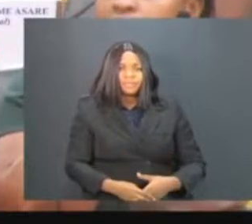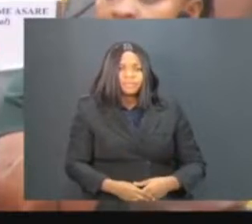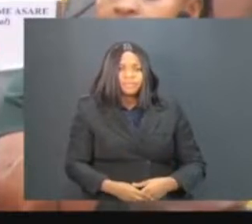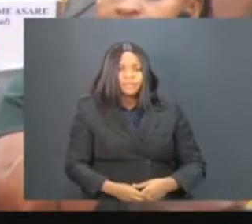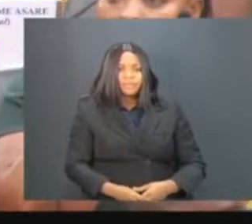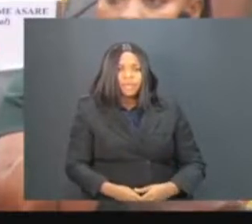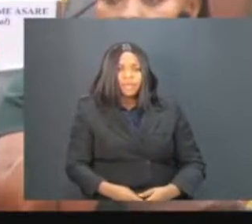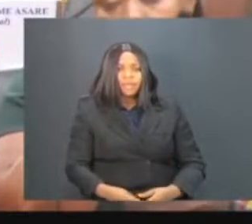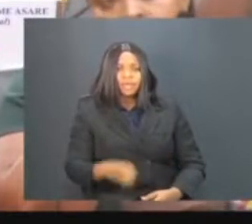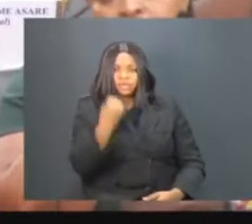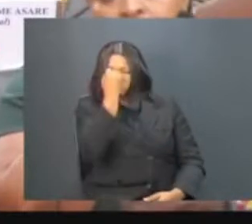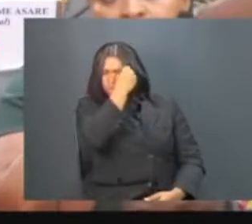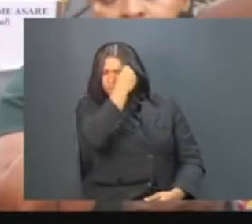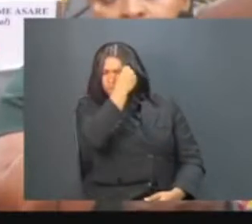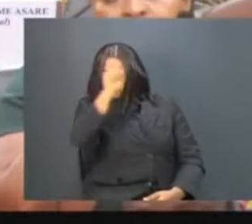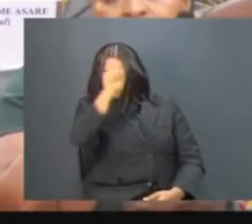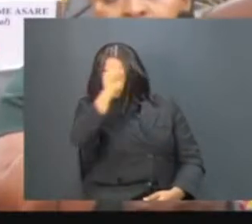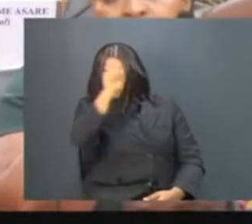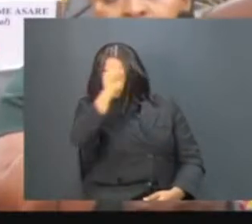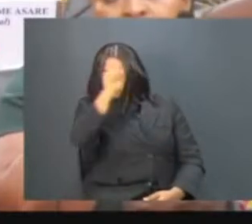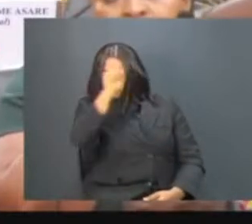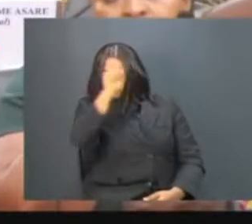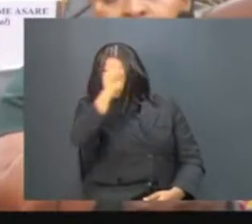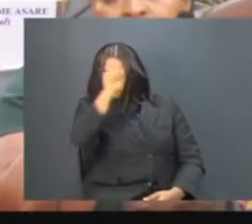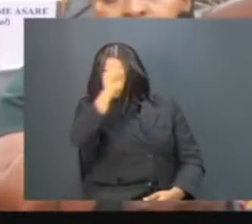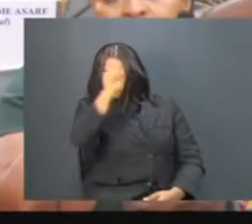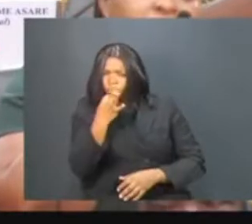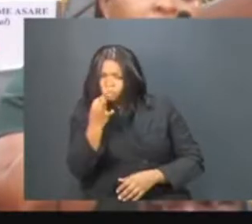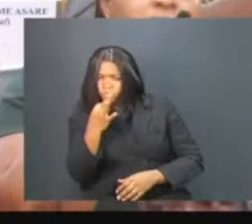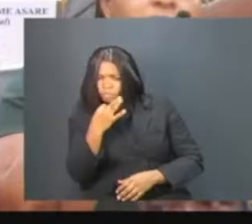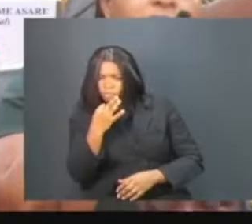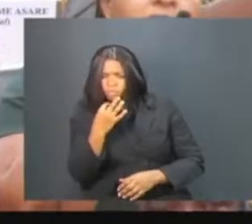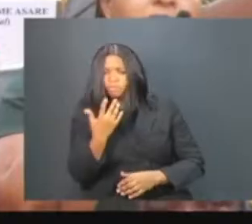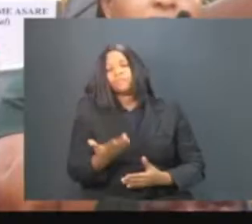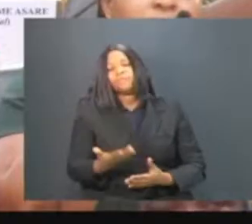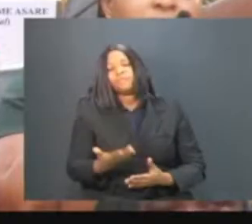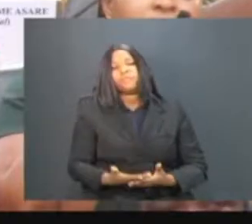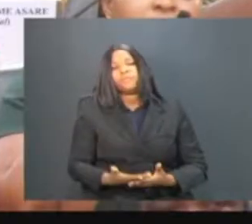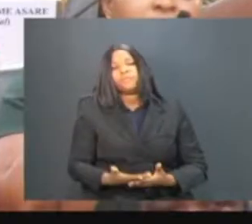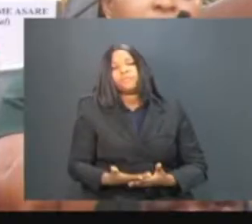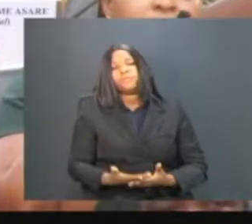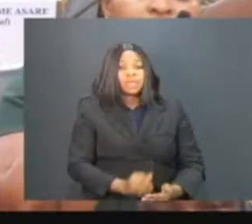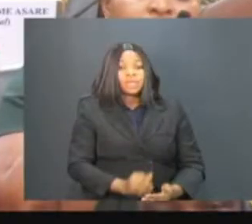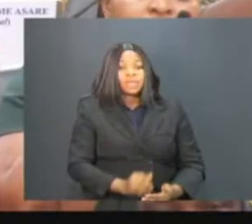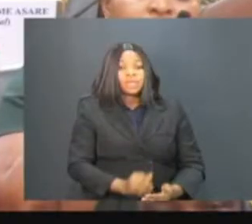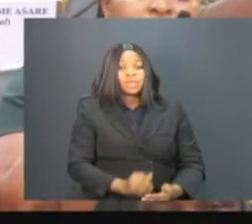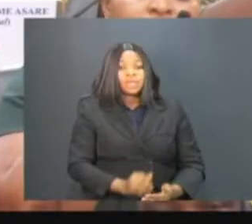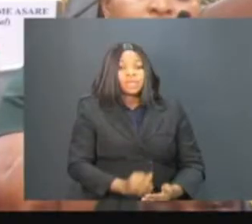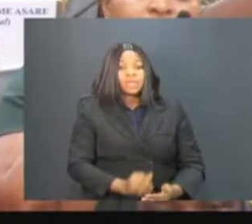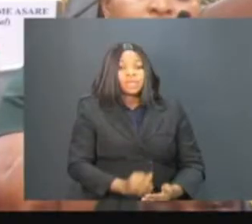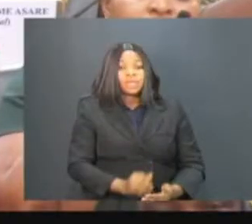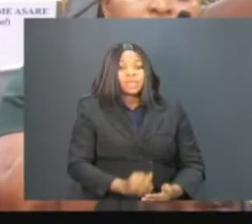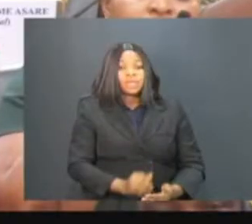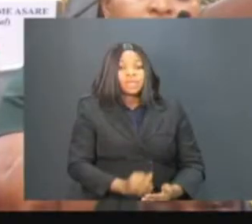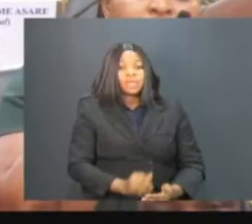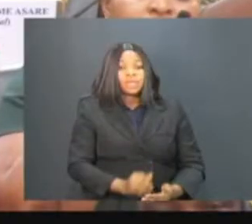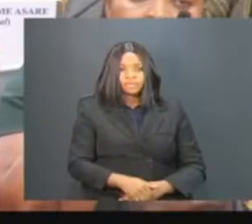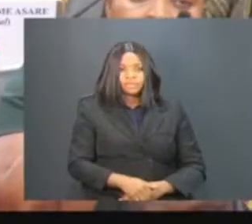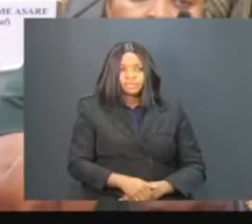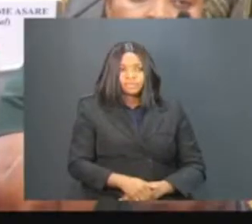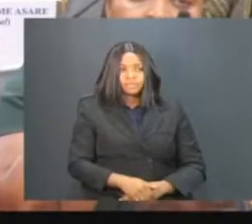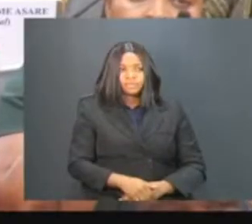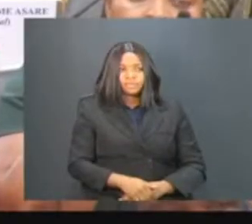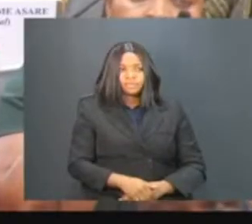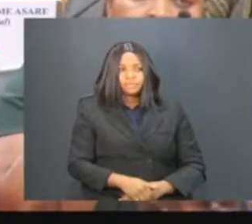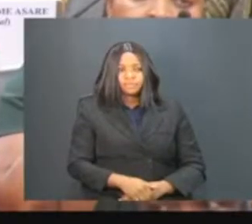strikes, no food, gari and palm oil. We saw it all. And this is what happens